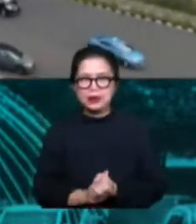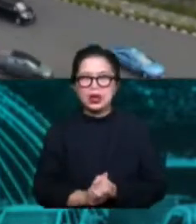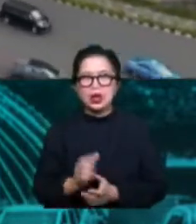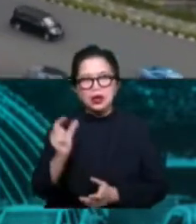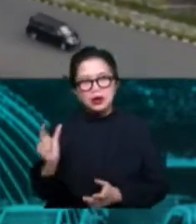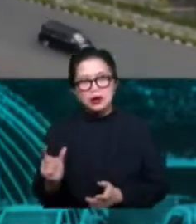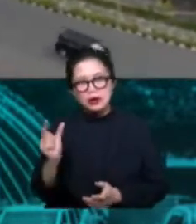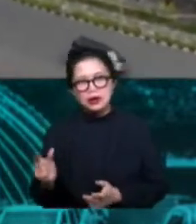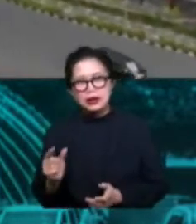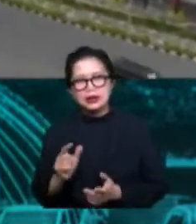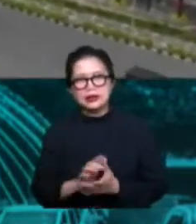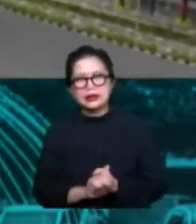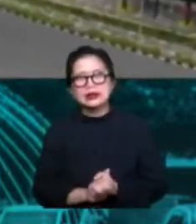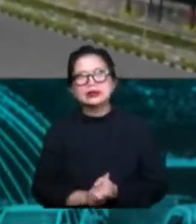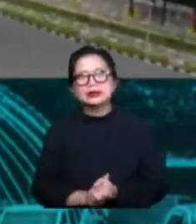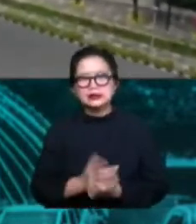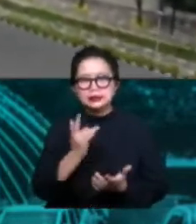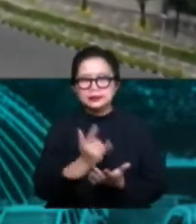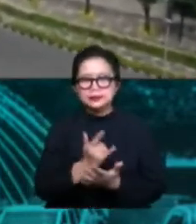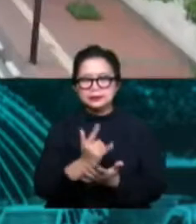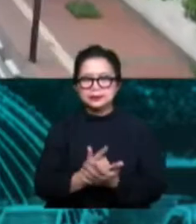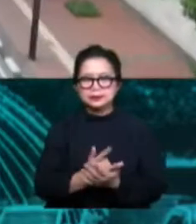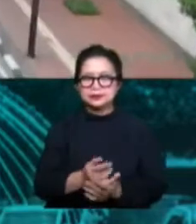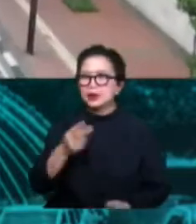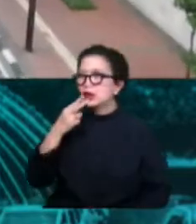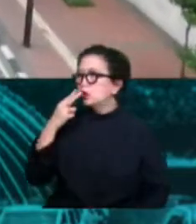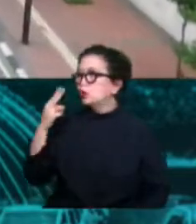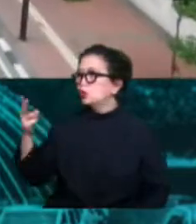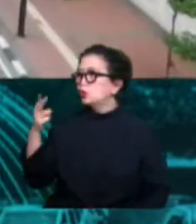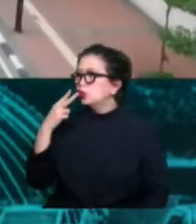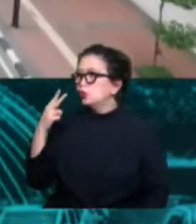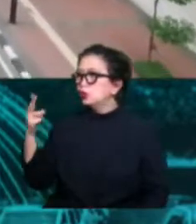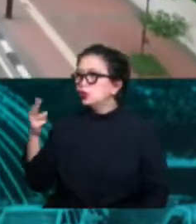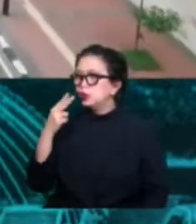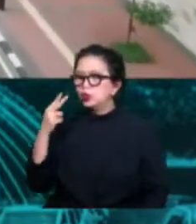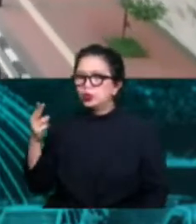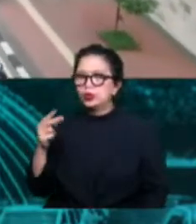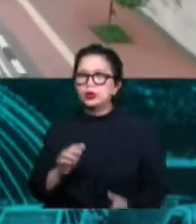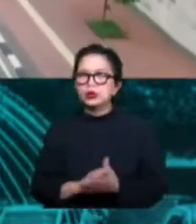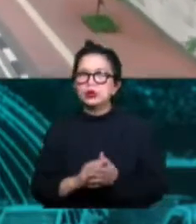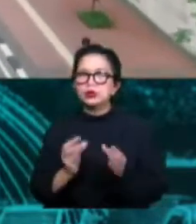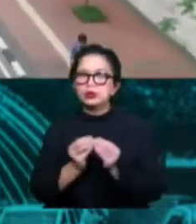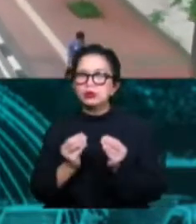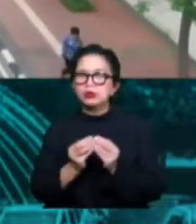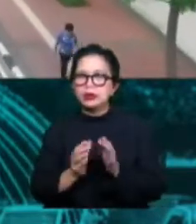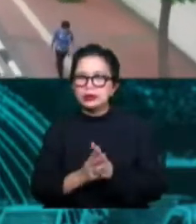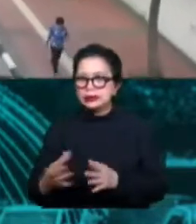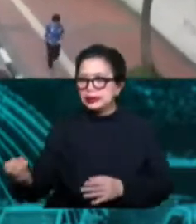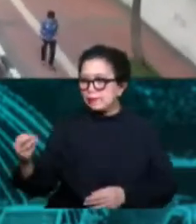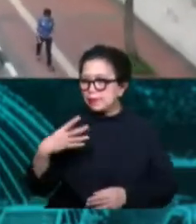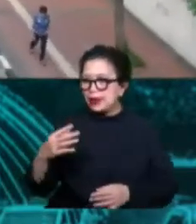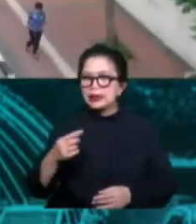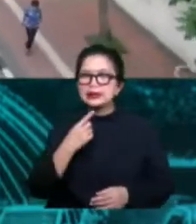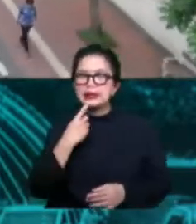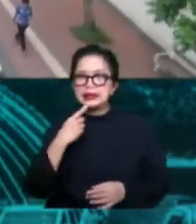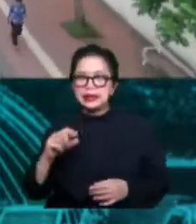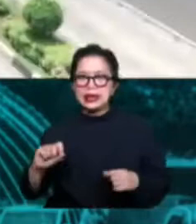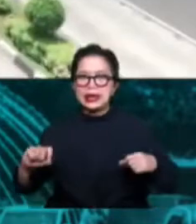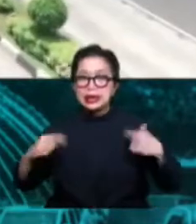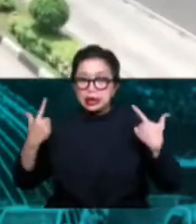influence the quality of life because we produce the